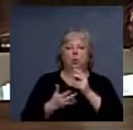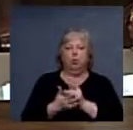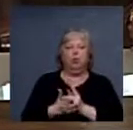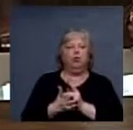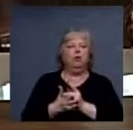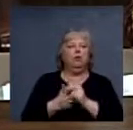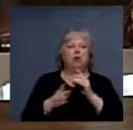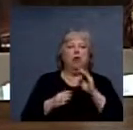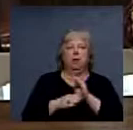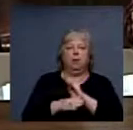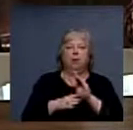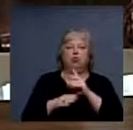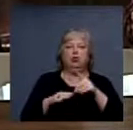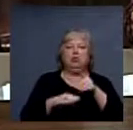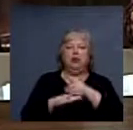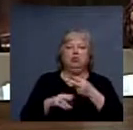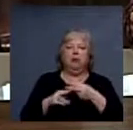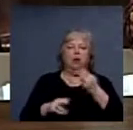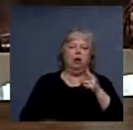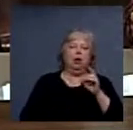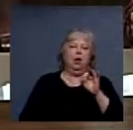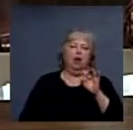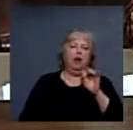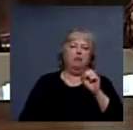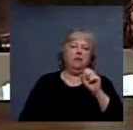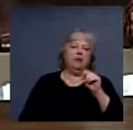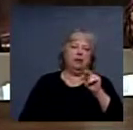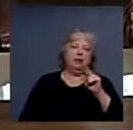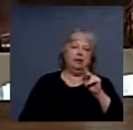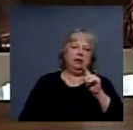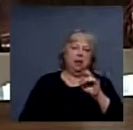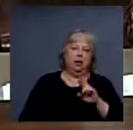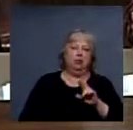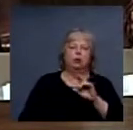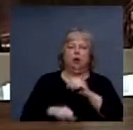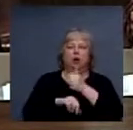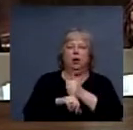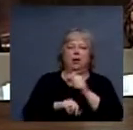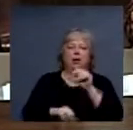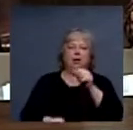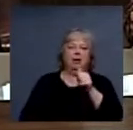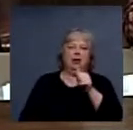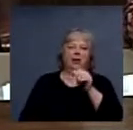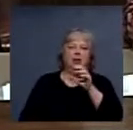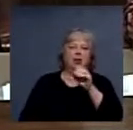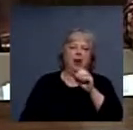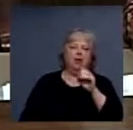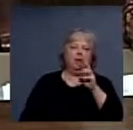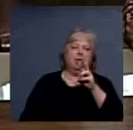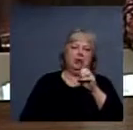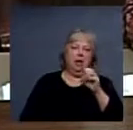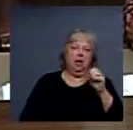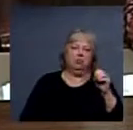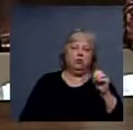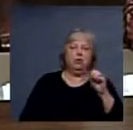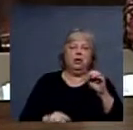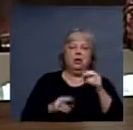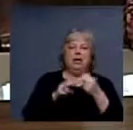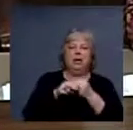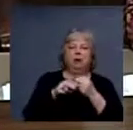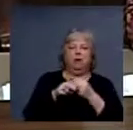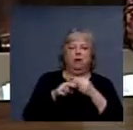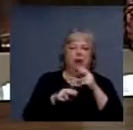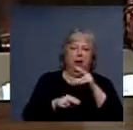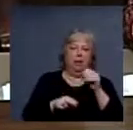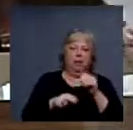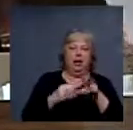planned commercial district titled Huffstetler Property, long form PCD, located at 10,600 Interstate 30, Little Rock, Arkansas,